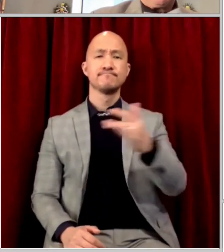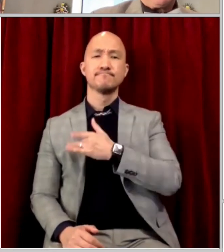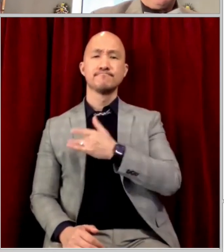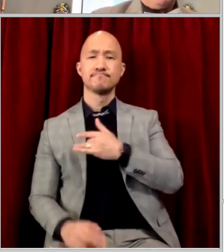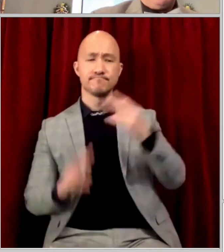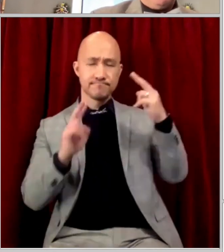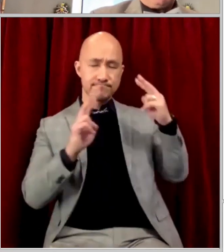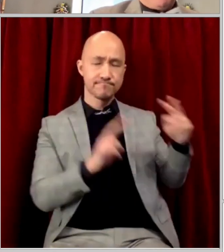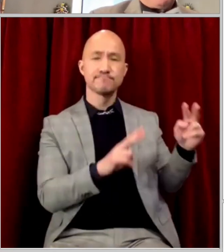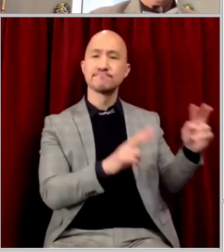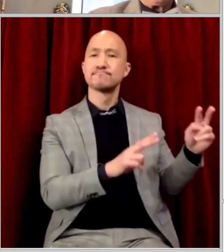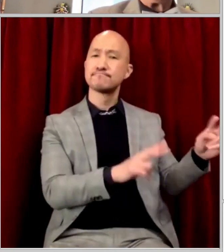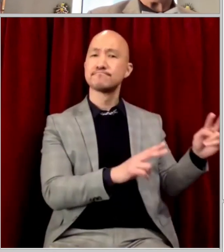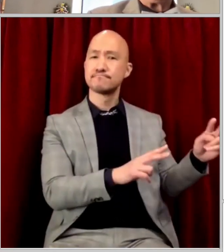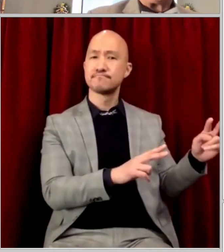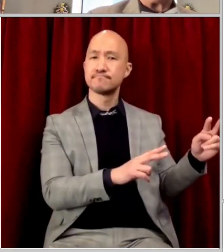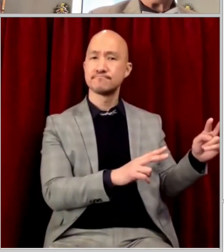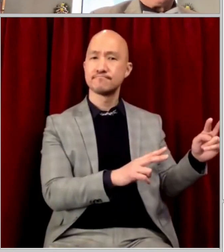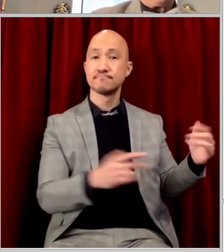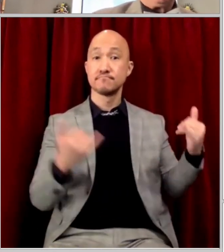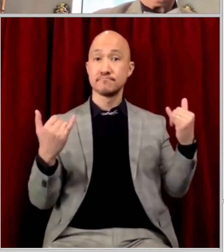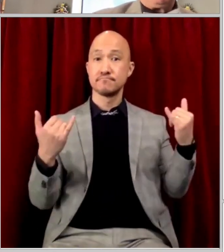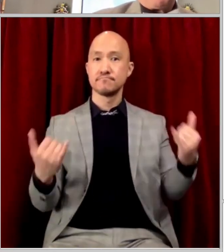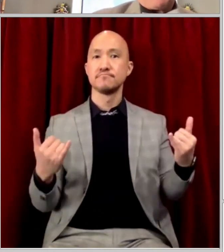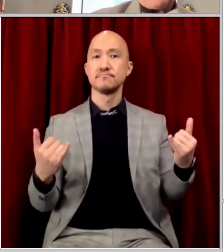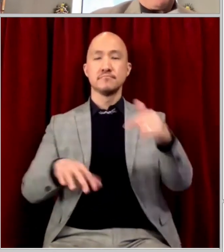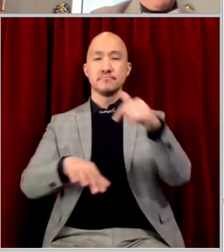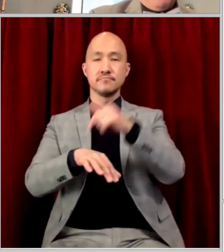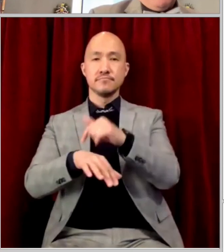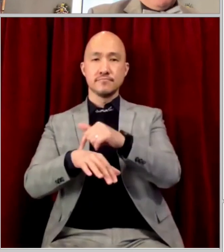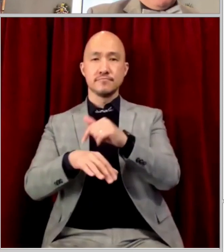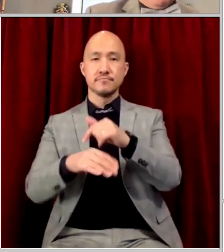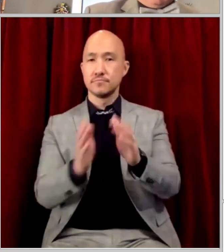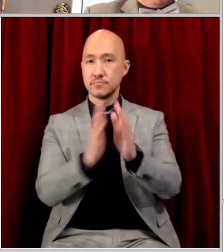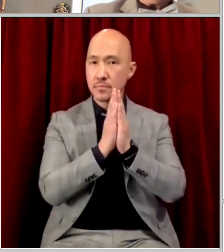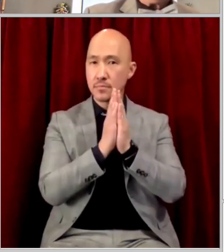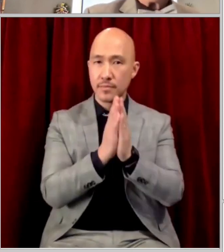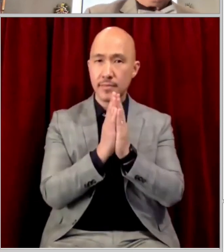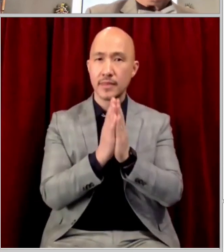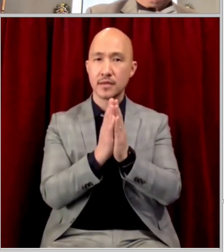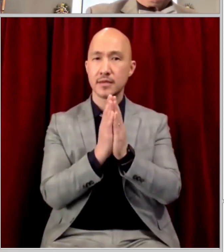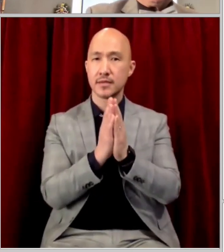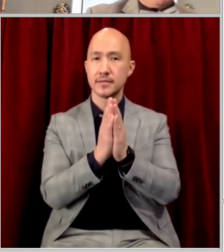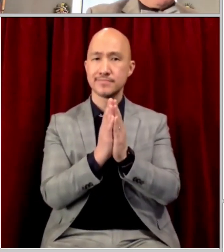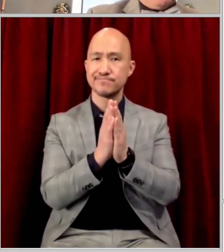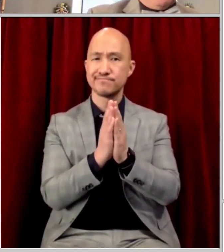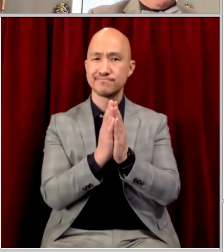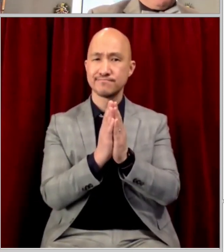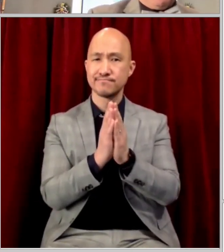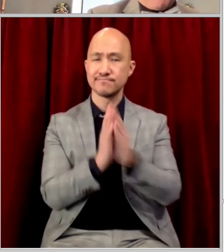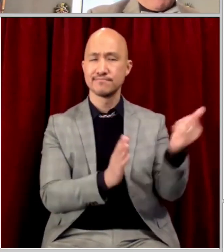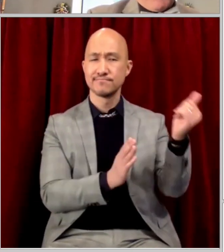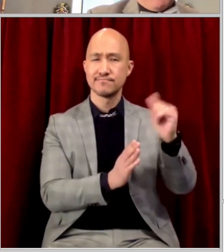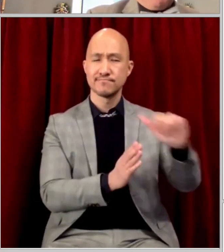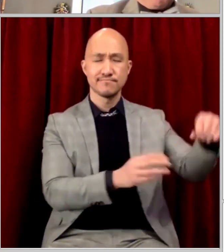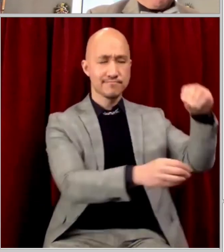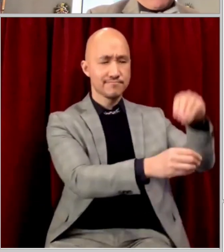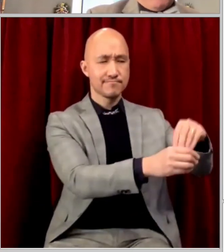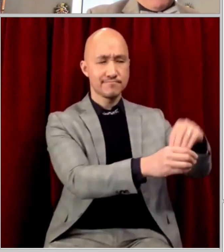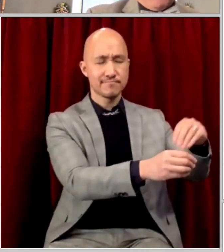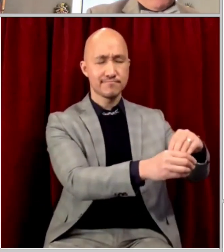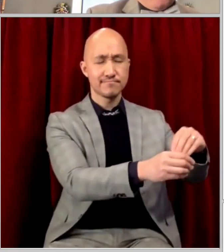them. But at this present time, we specifically pray for all those in that situation in